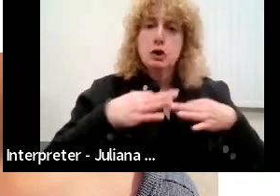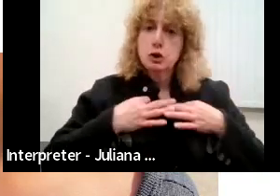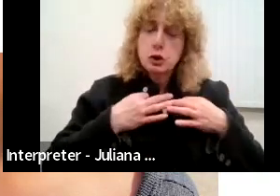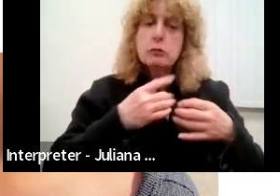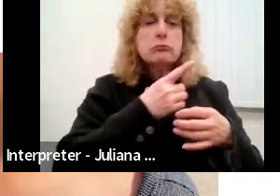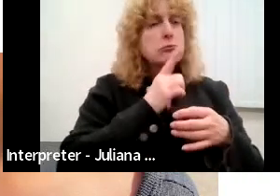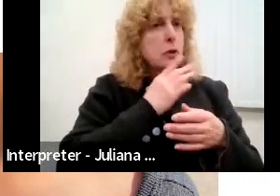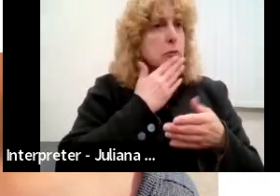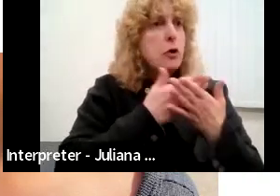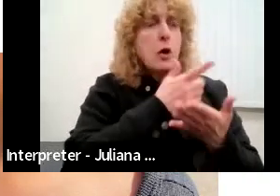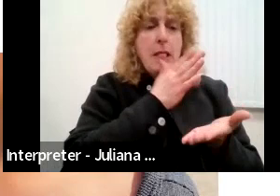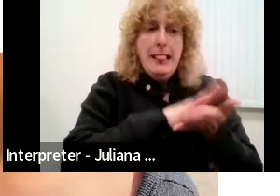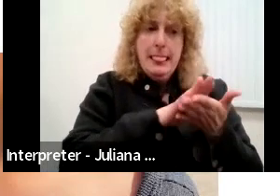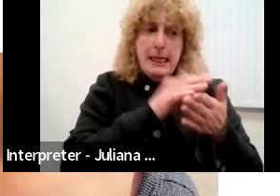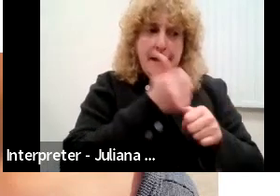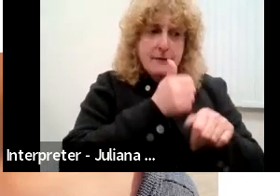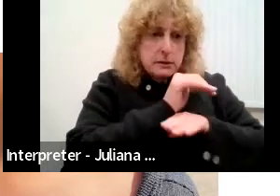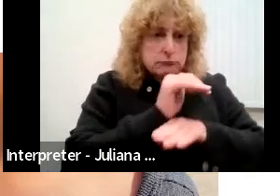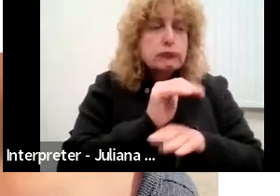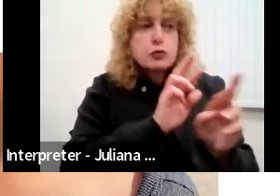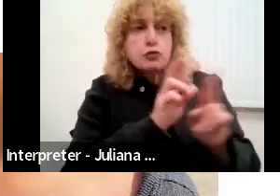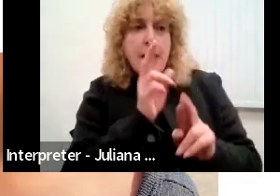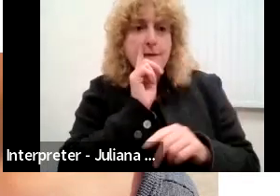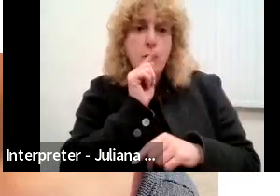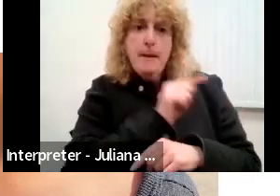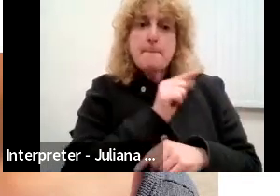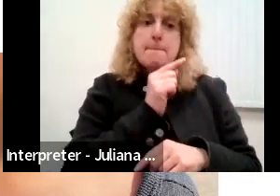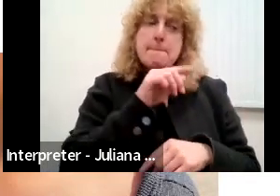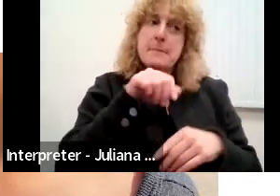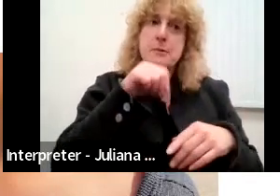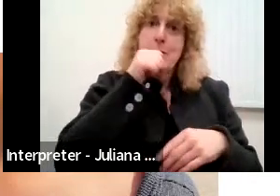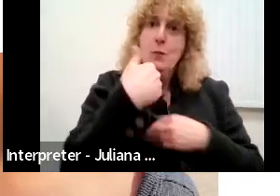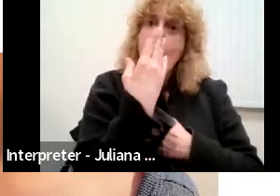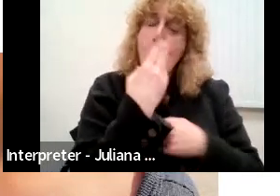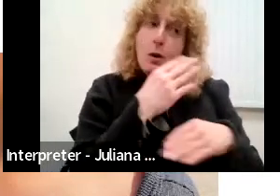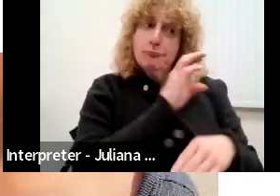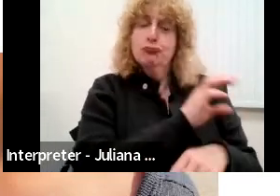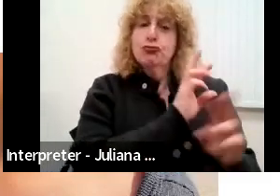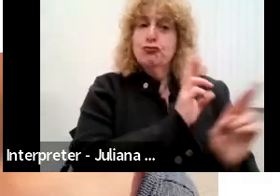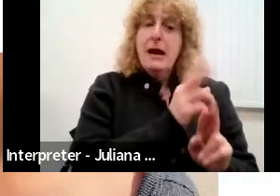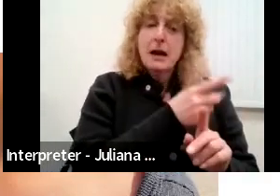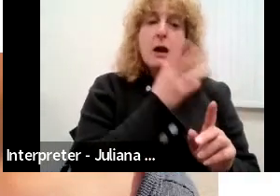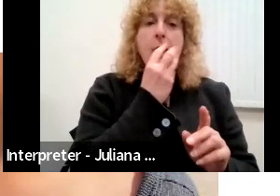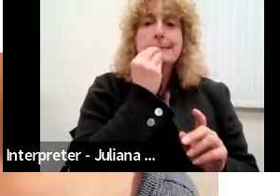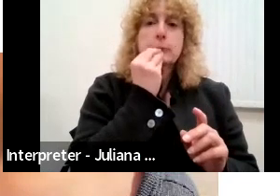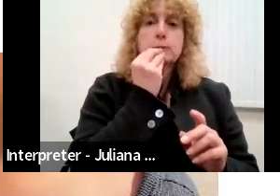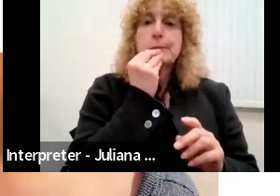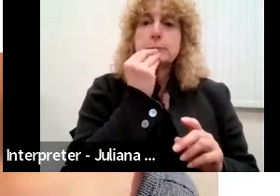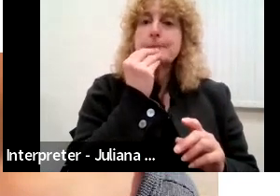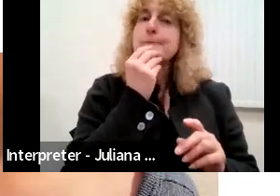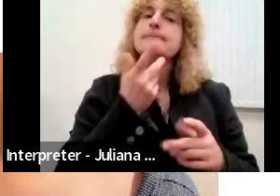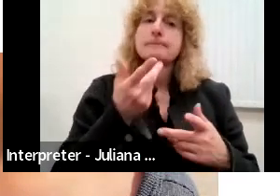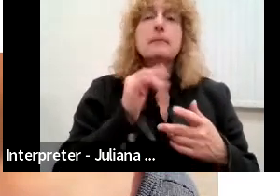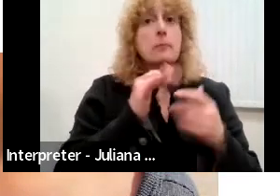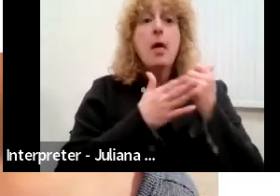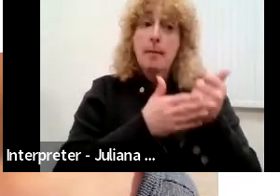every evening and then have it ready for him the next day. And it helped. He would chew on that. So there's other device. I think the